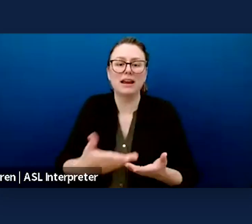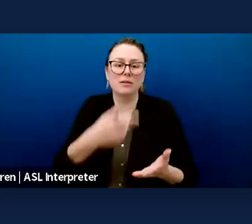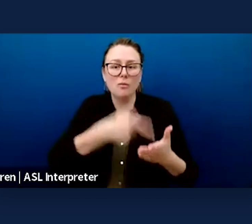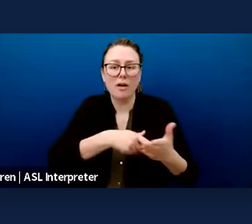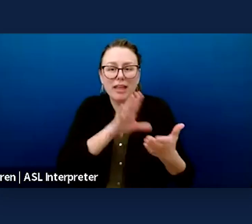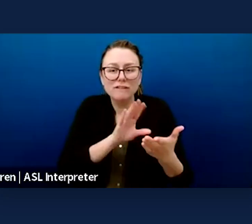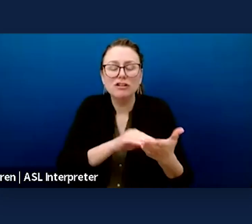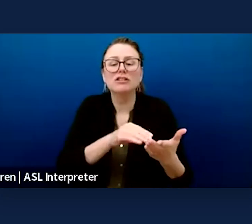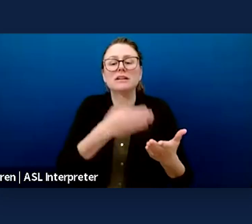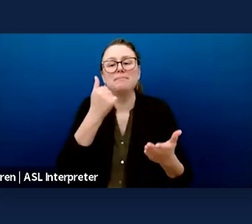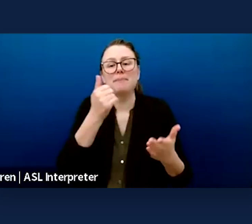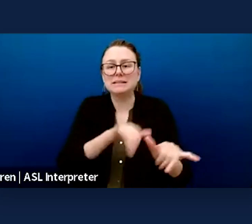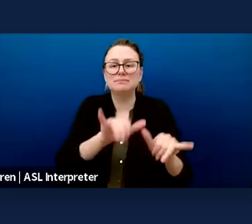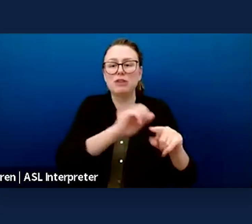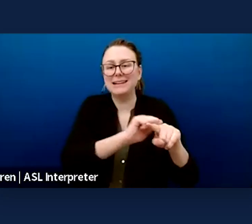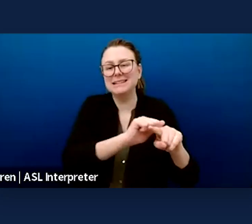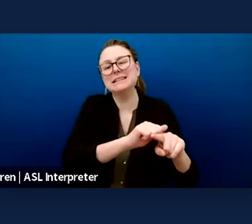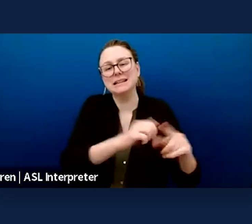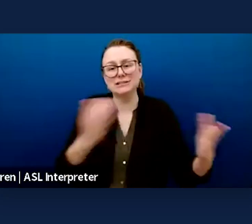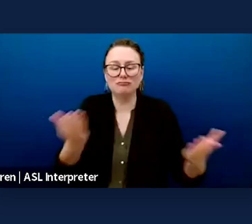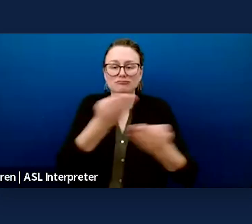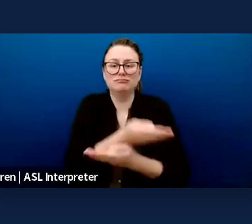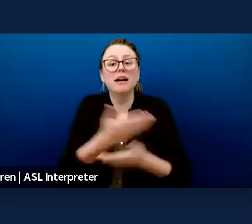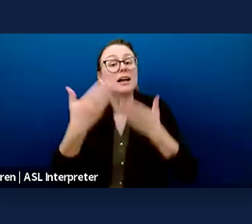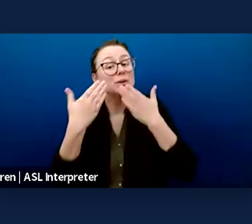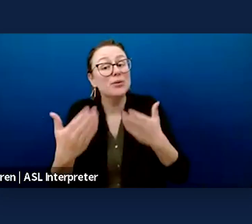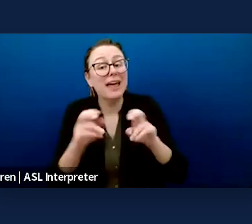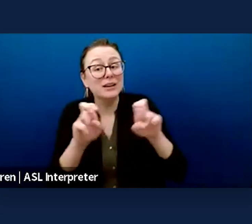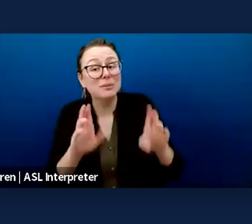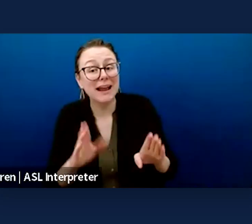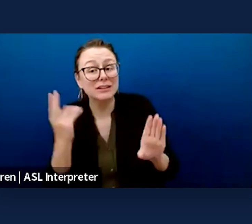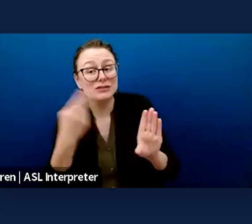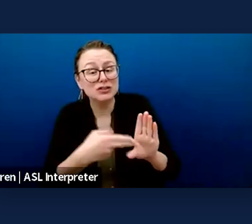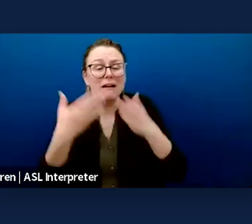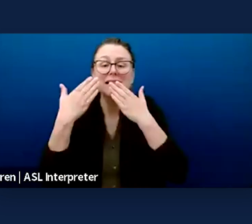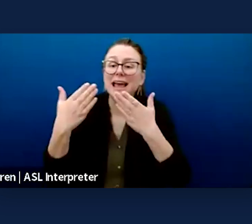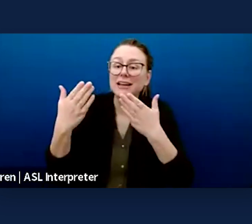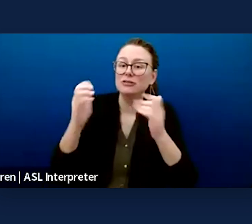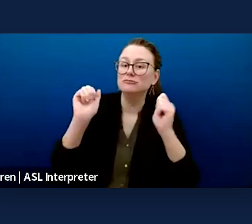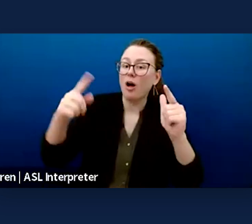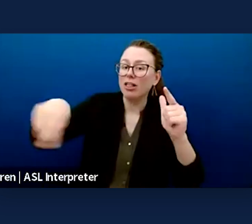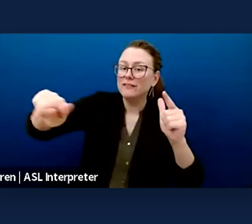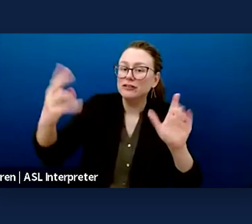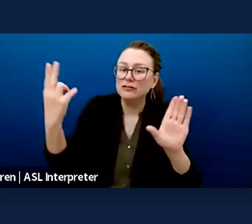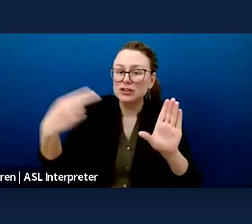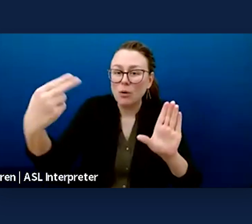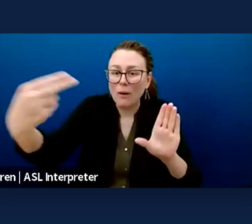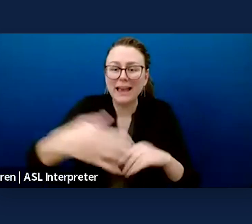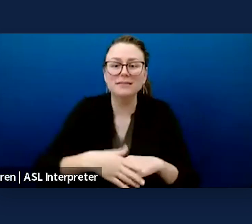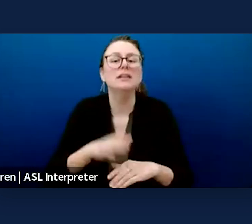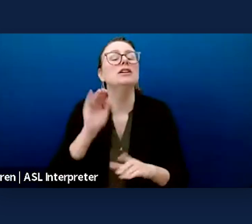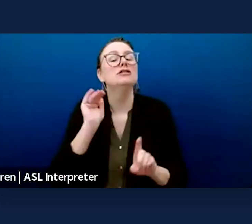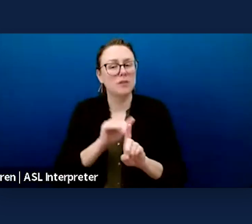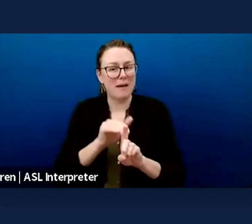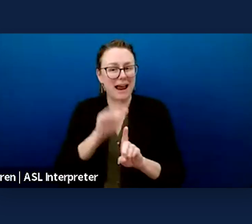so I'd like, once again, like to thank our panelists for being here. I'd like to thank all of you for joining us. Remind you that we will have